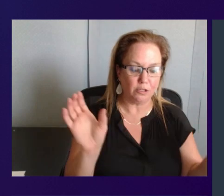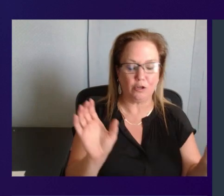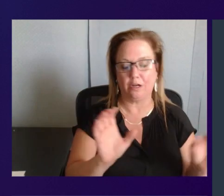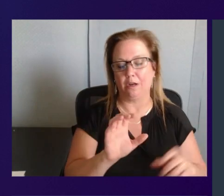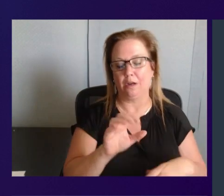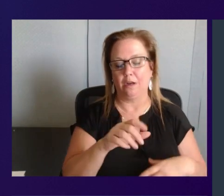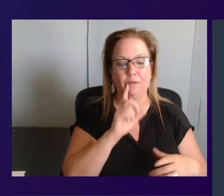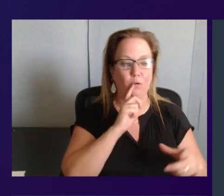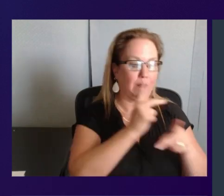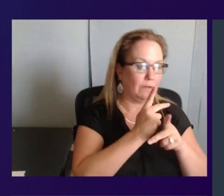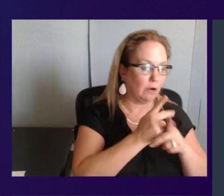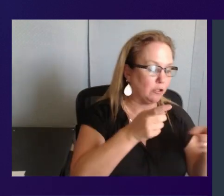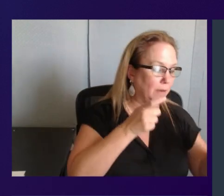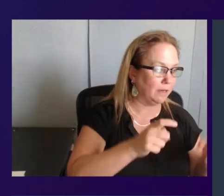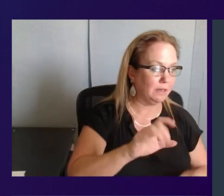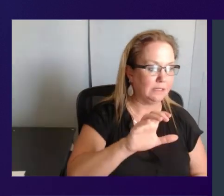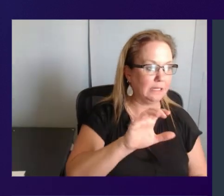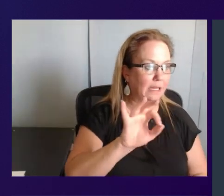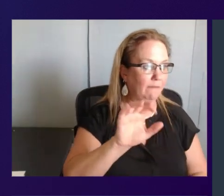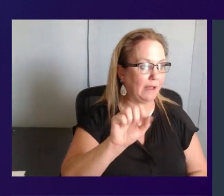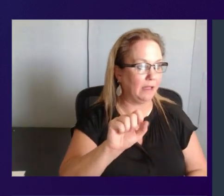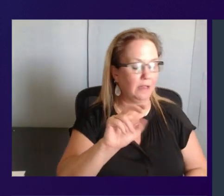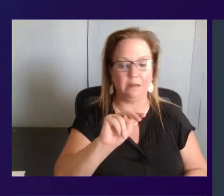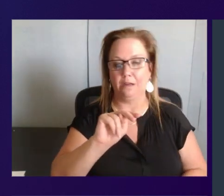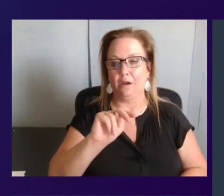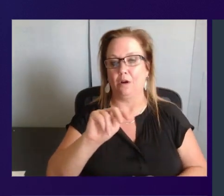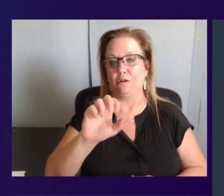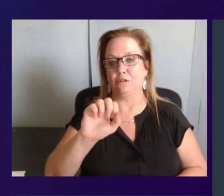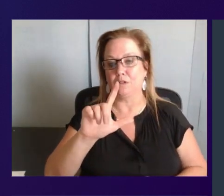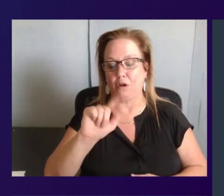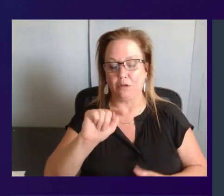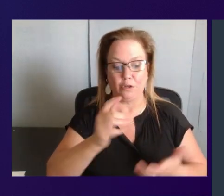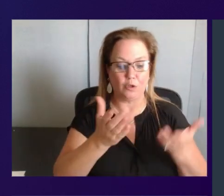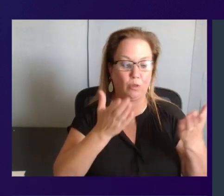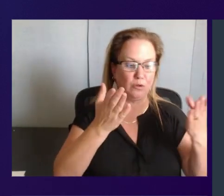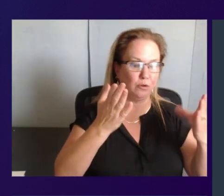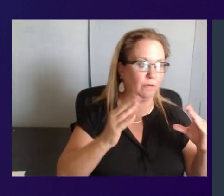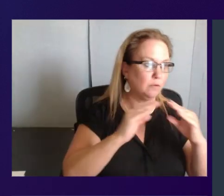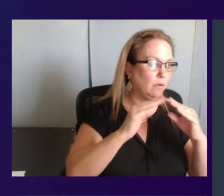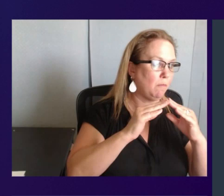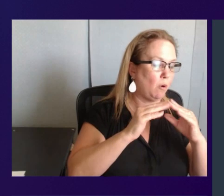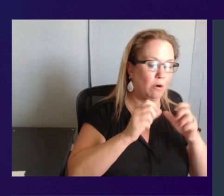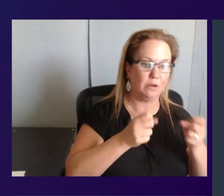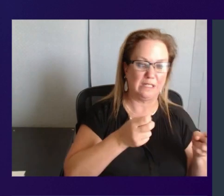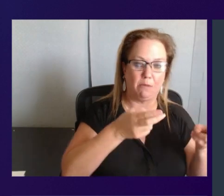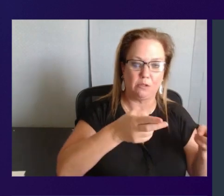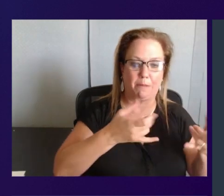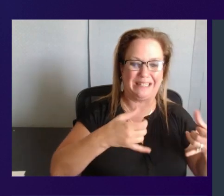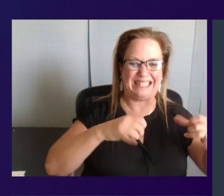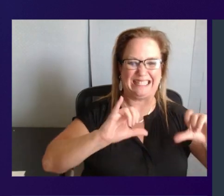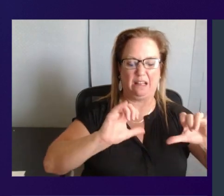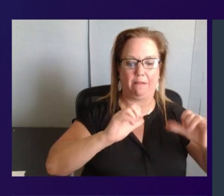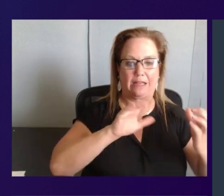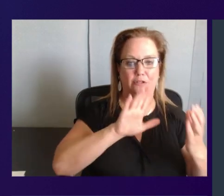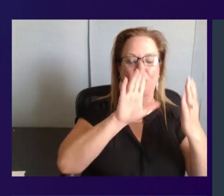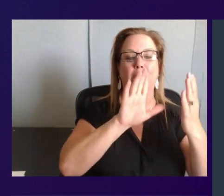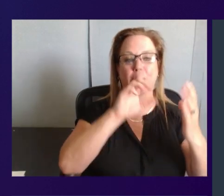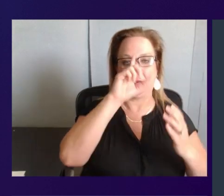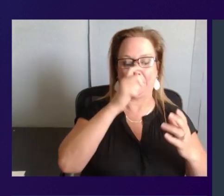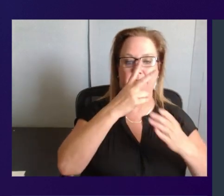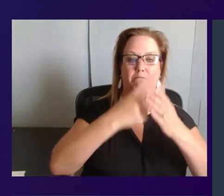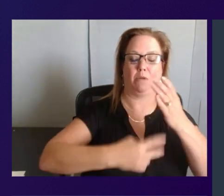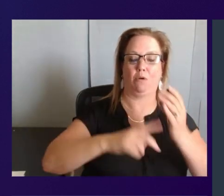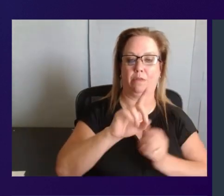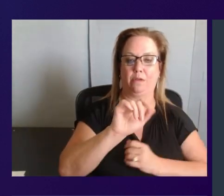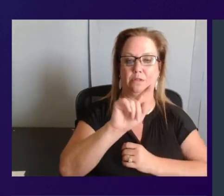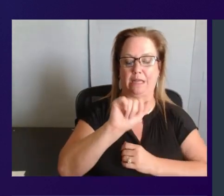configuration management, whether it was CF Engine or Salt, so that the servers were more disposable, but they still faced challenges because both of those data